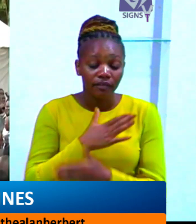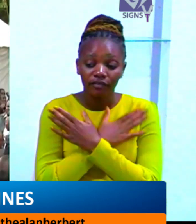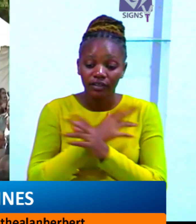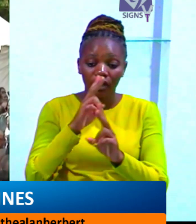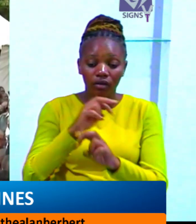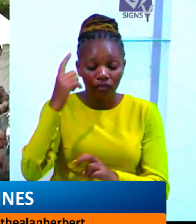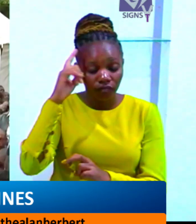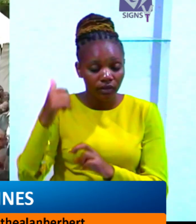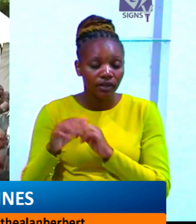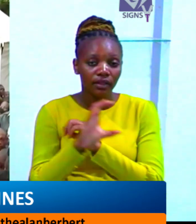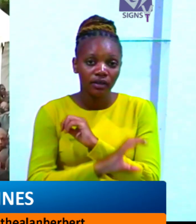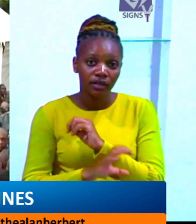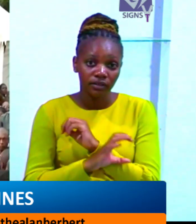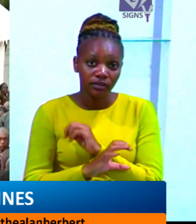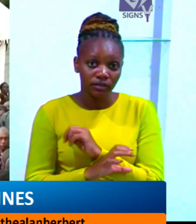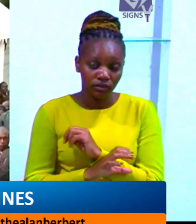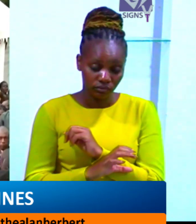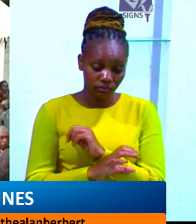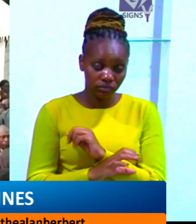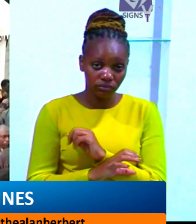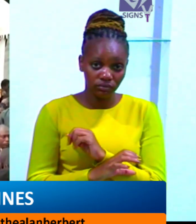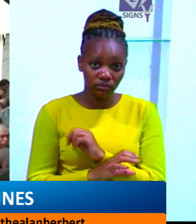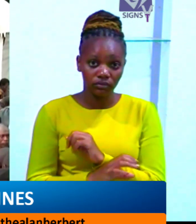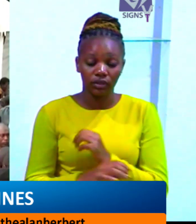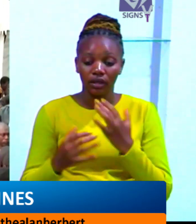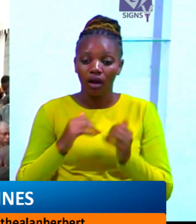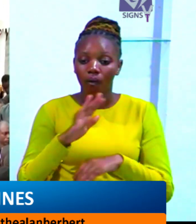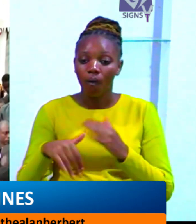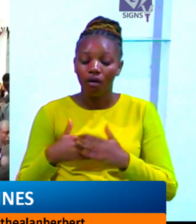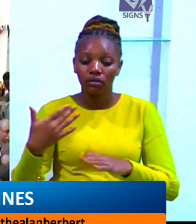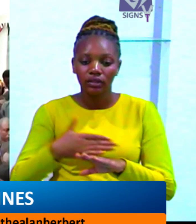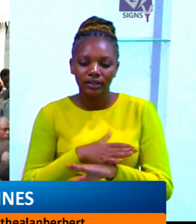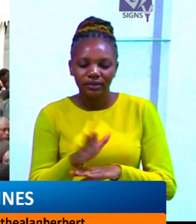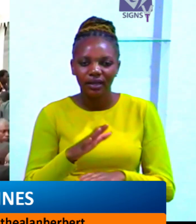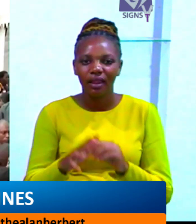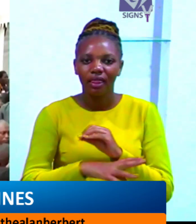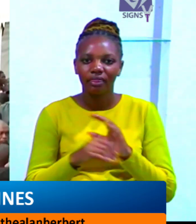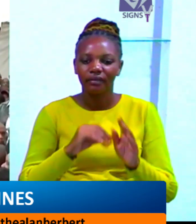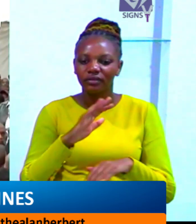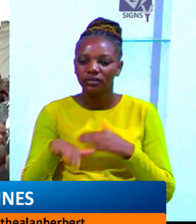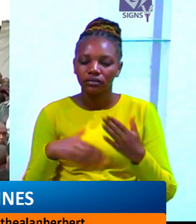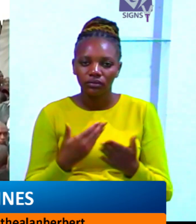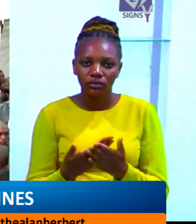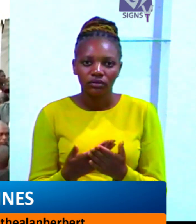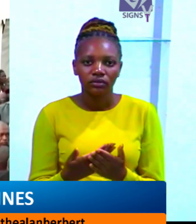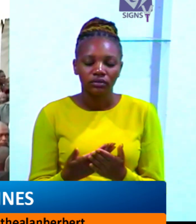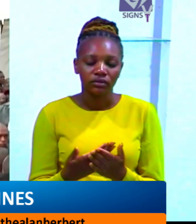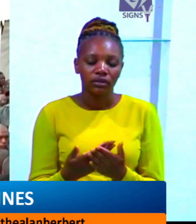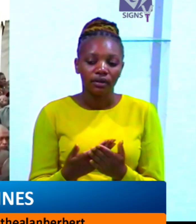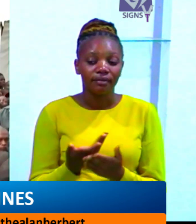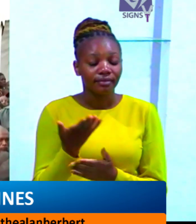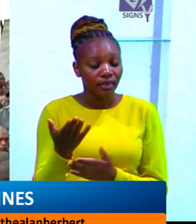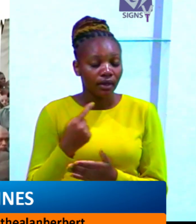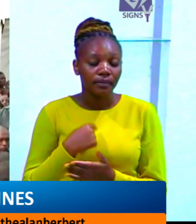Mimi nimewaambia hawa wakora wote, wezi wote, matapeli, nimesema hawa watu mambo yao ni tatu. Si